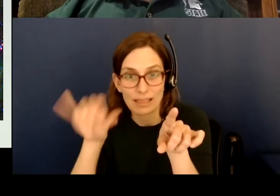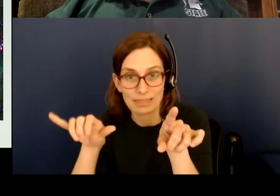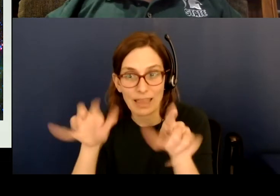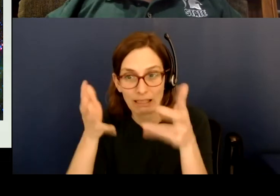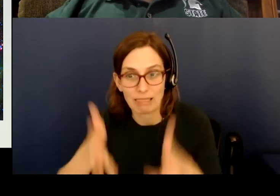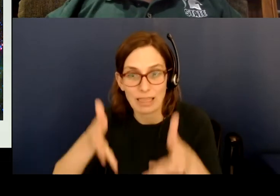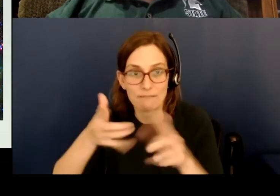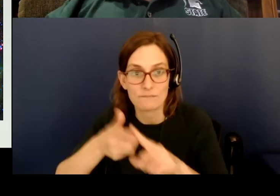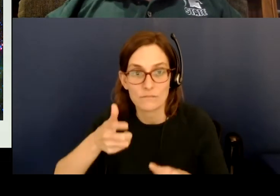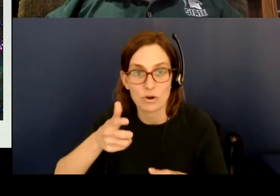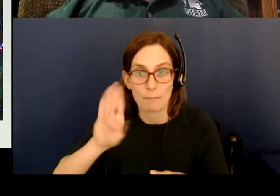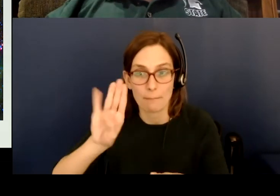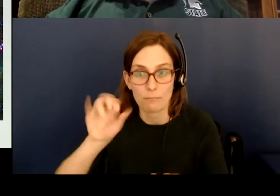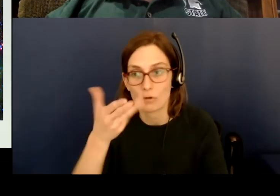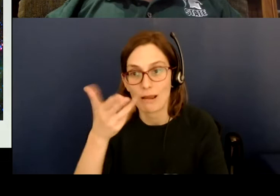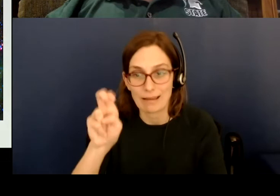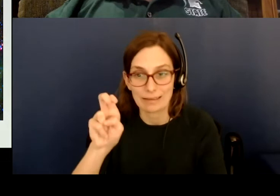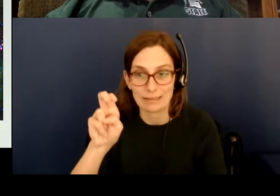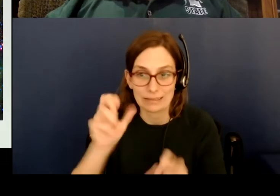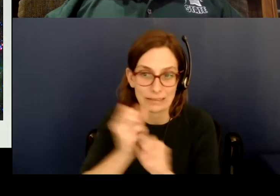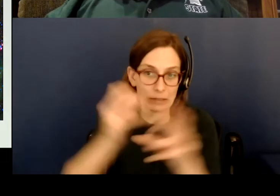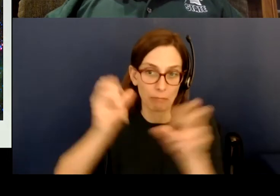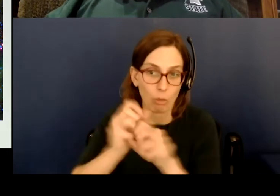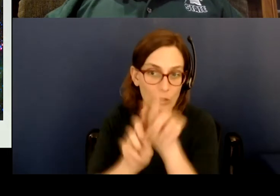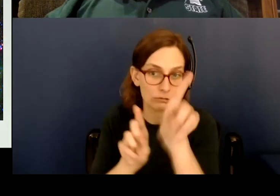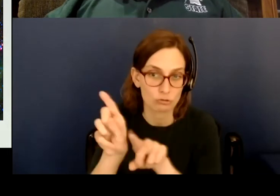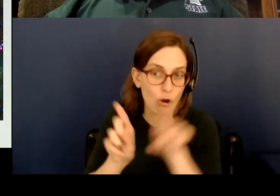remnant from Tycho Brahe's exploded star.